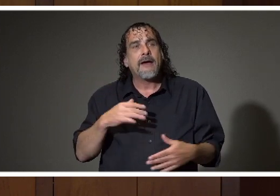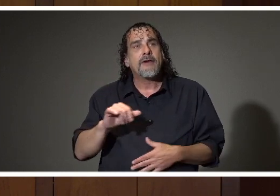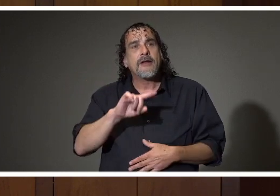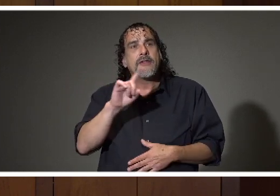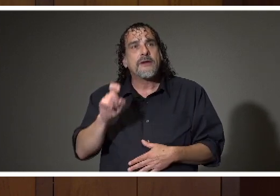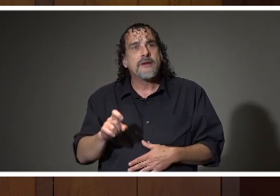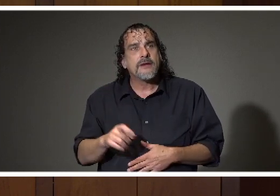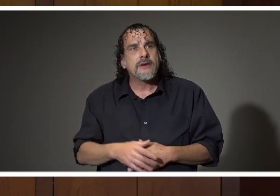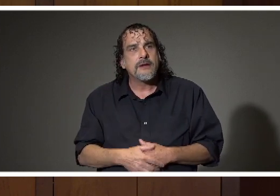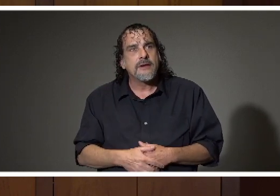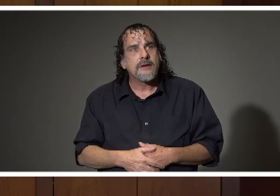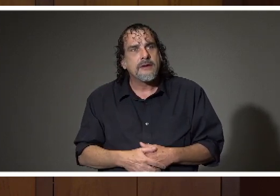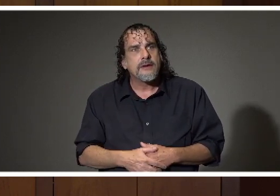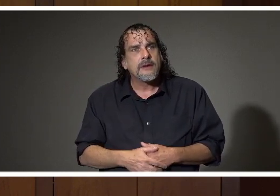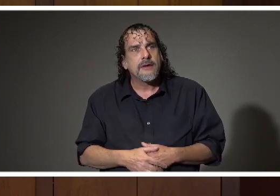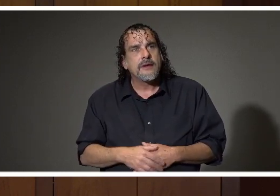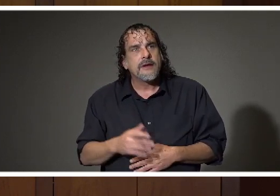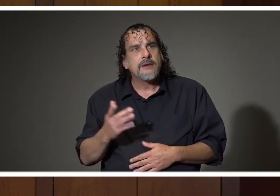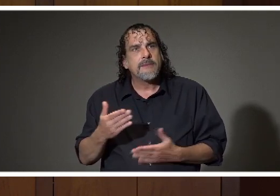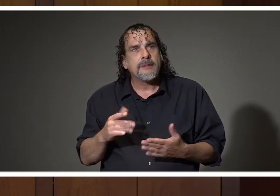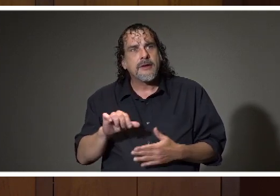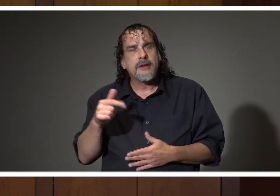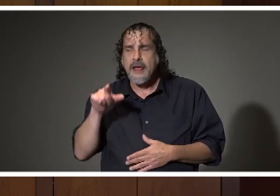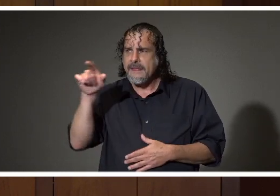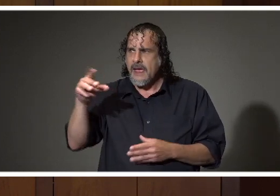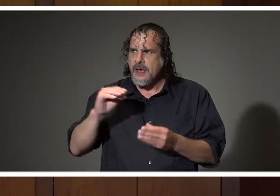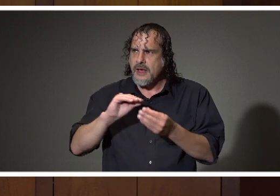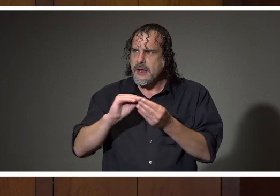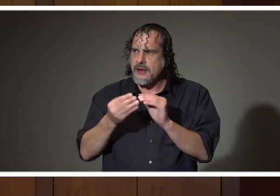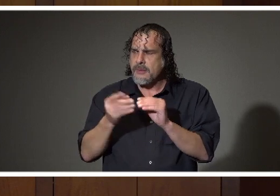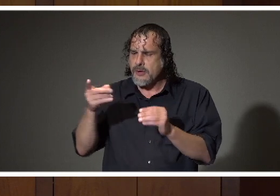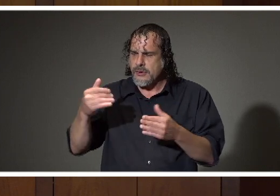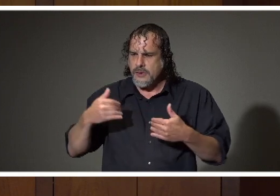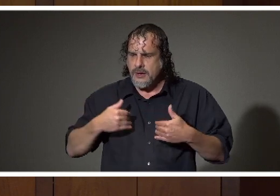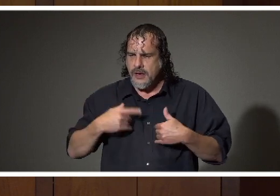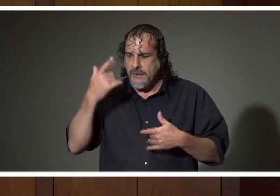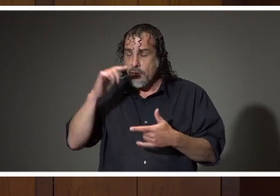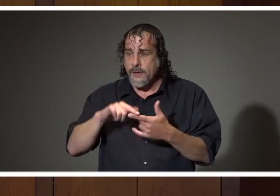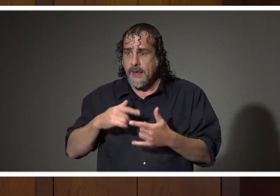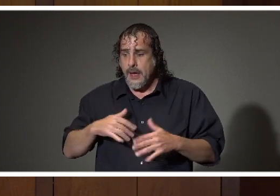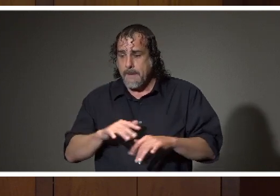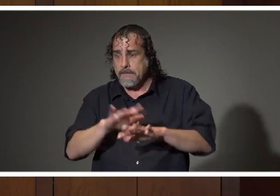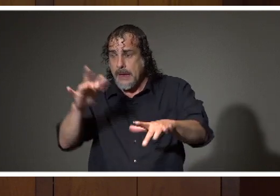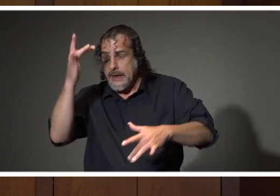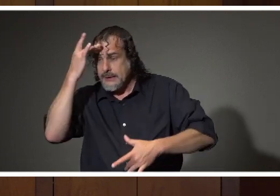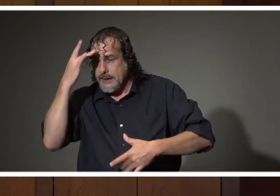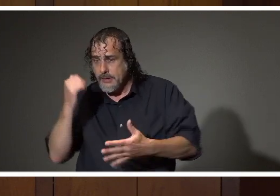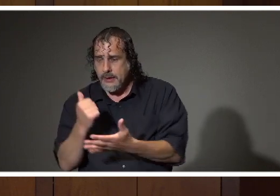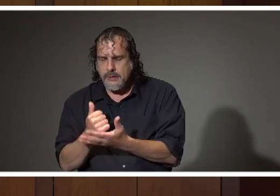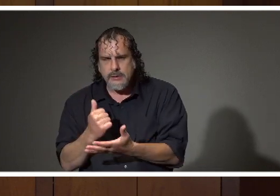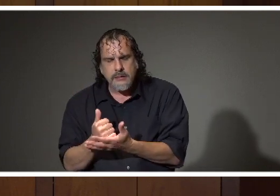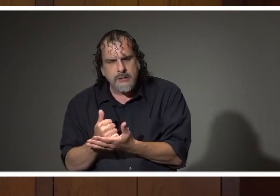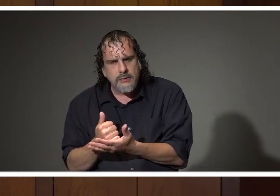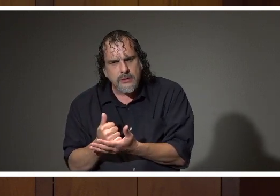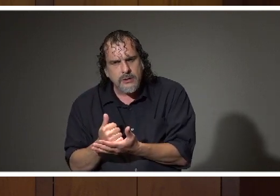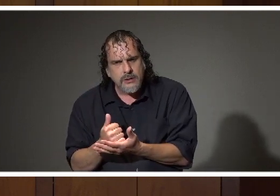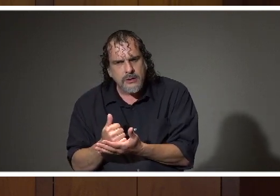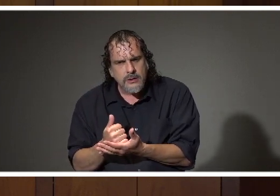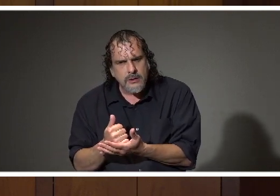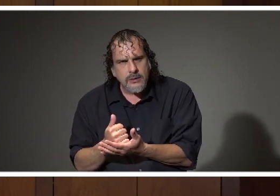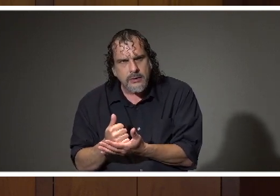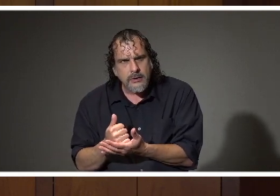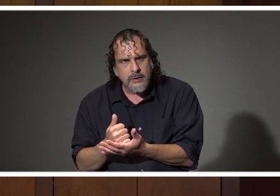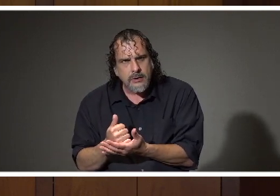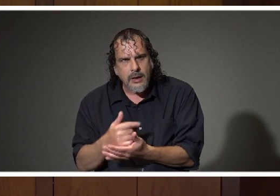comment Ms. Turner may want to respond to. That number you have for the pandemic unemployment assistance, I just tried to call it 12 times, and I was